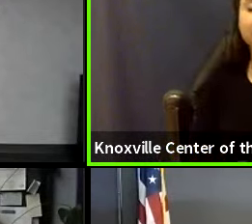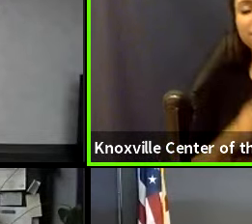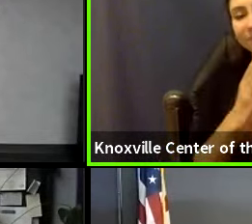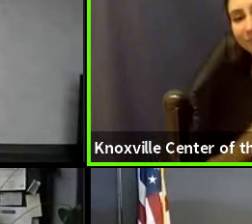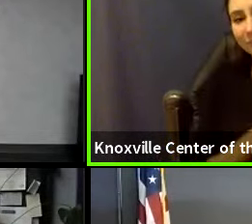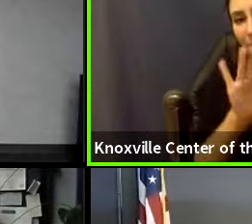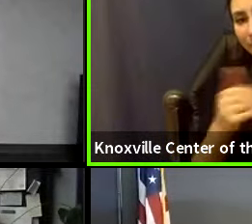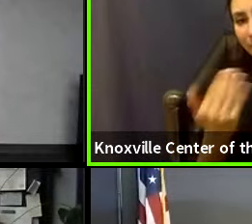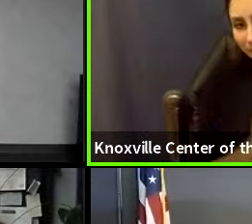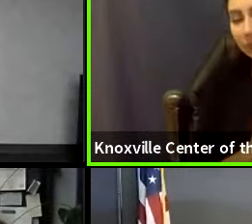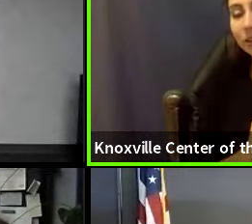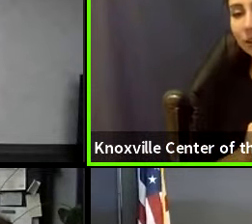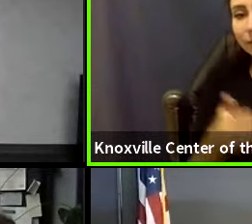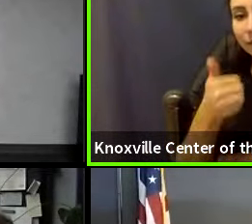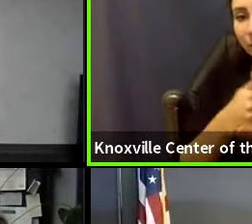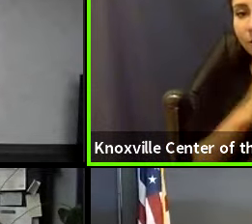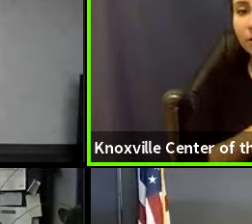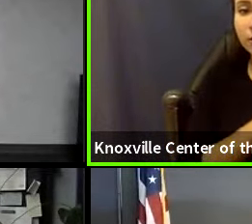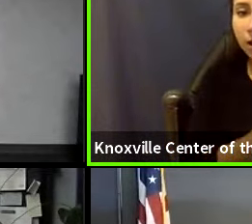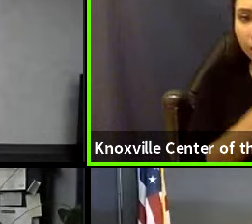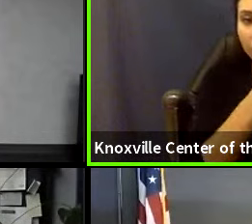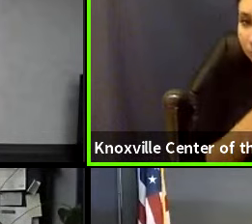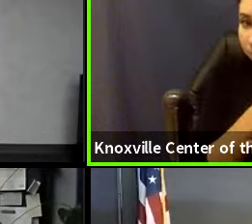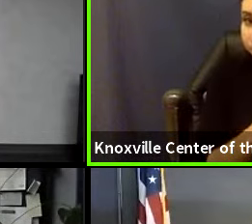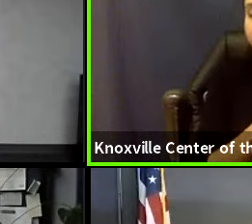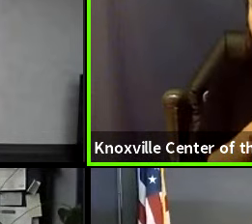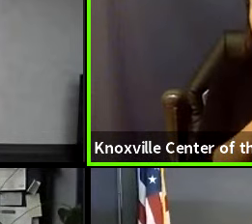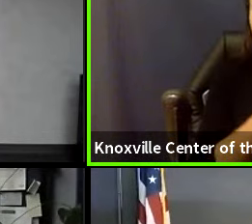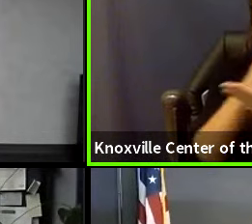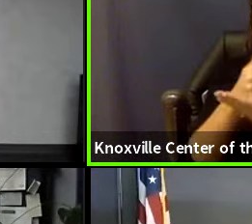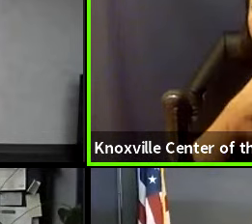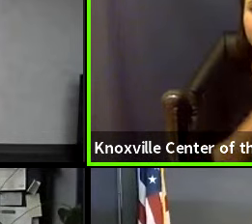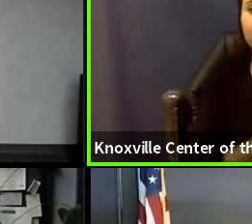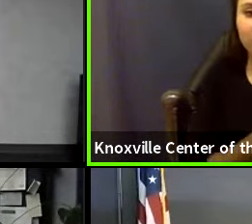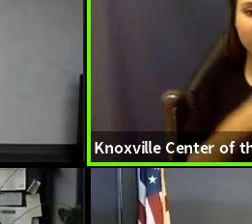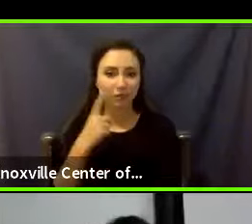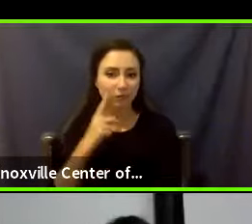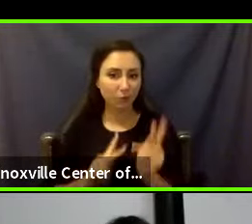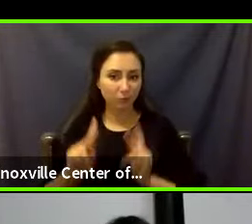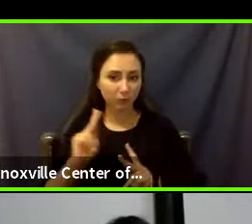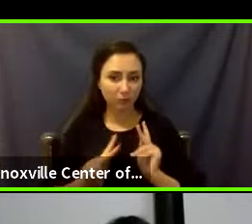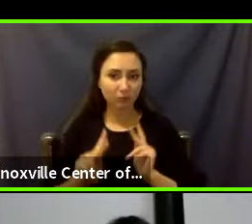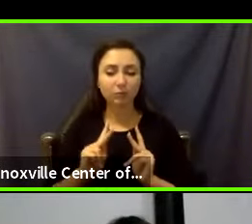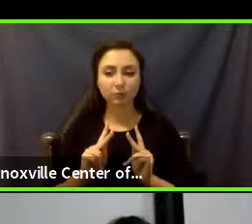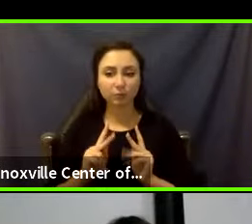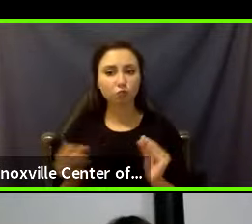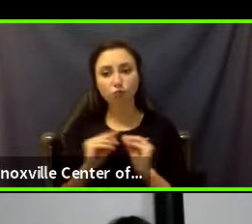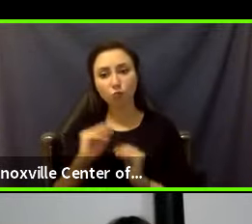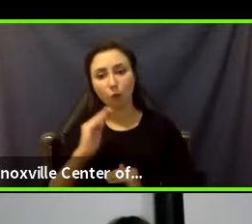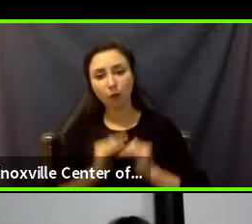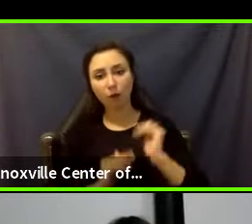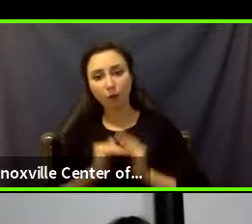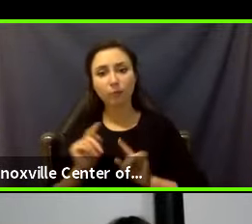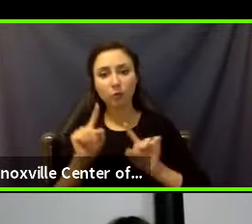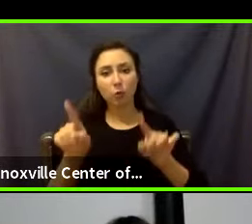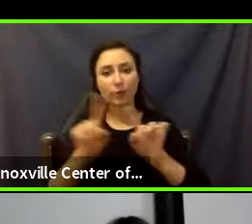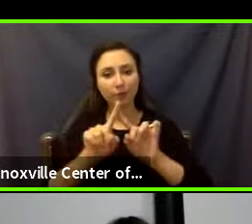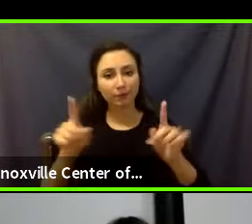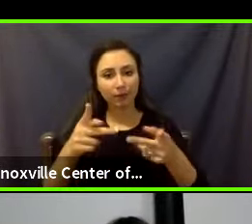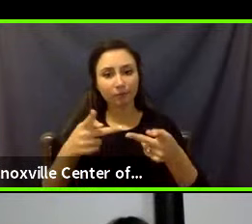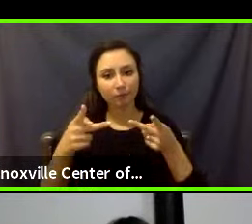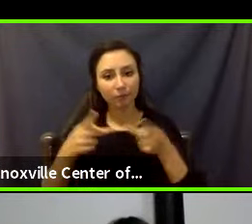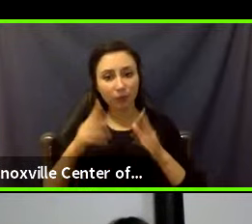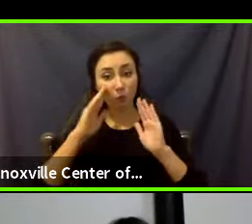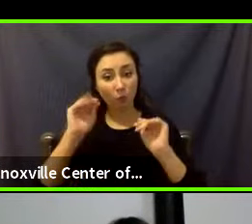is helpful. The hospitals have been helping vaccinate, and for folks who are more comfortable going somewhere else, we're hoping to